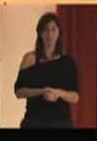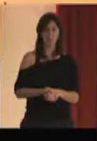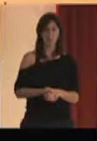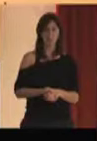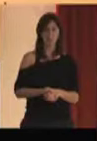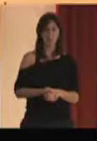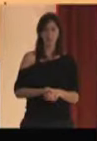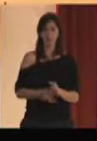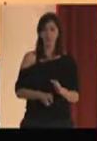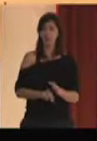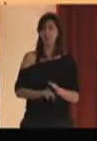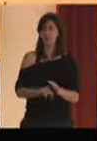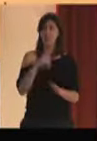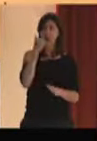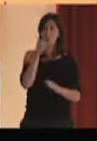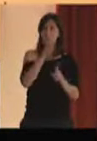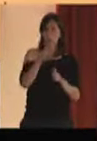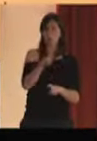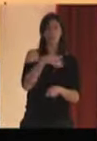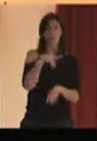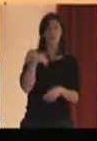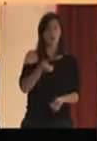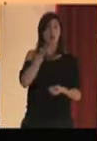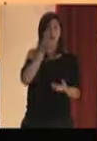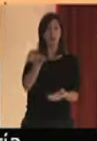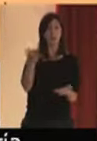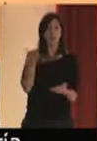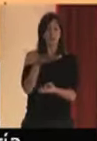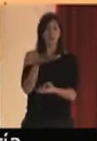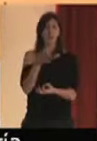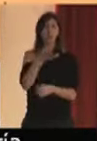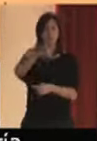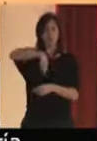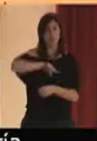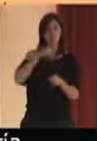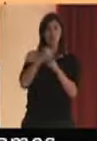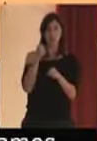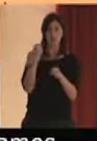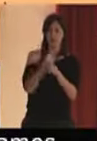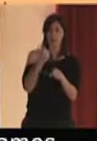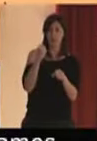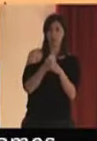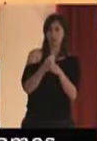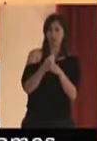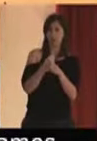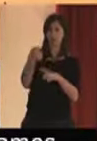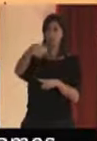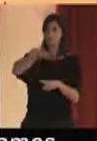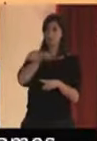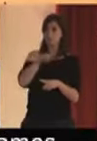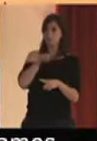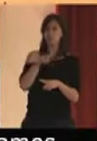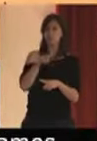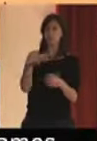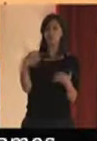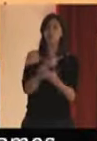Any other questions? Yo quería comentar. I just wanted to say, because we're working with, we're all